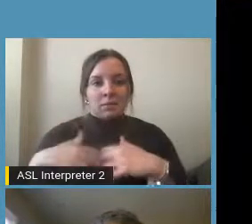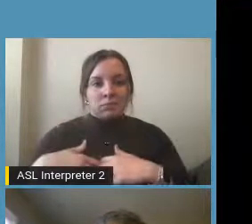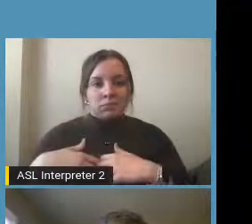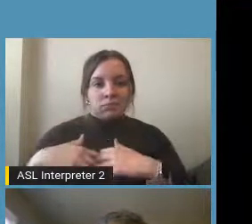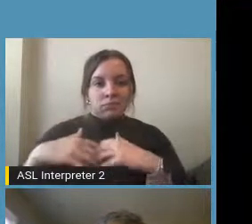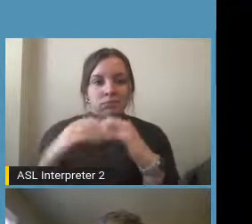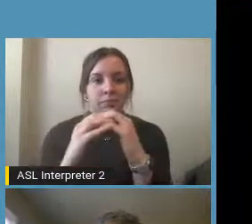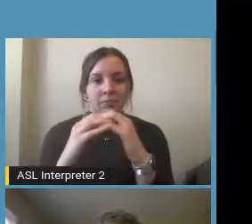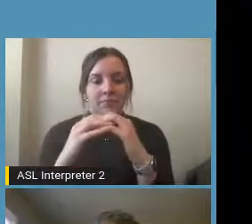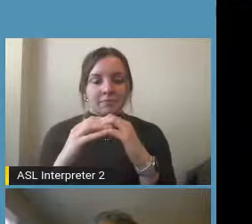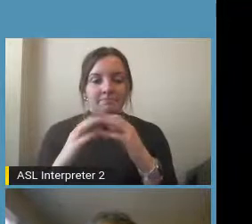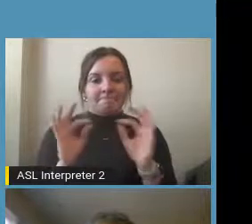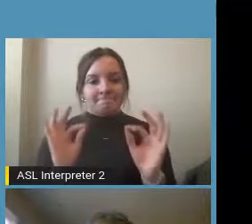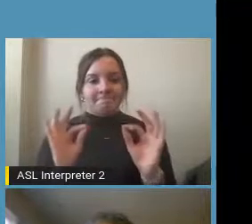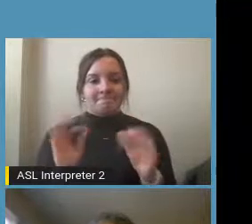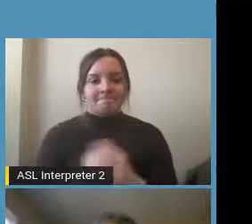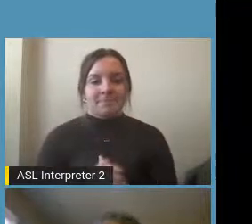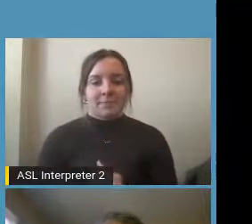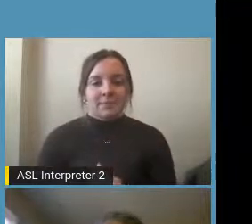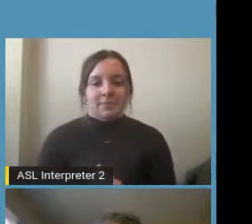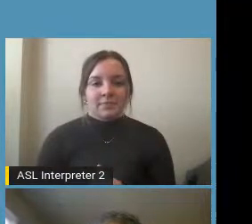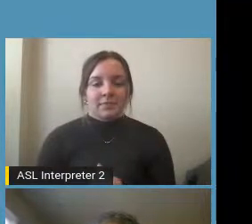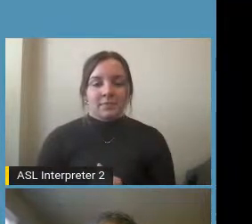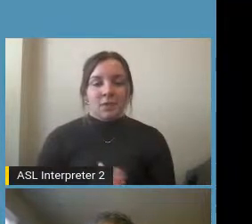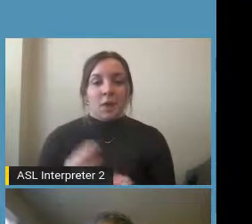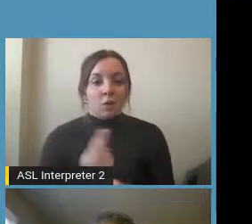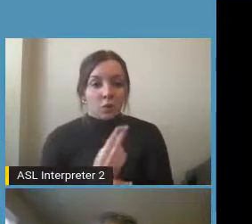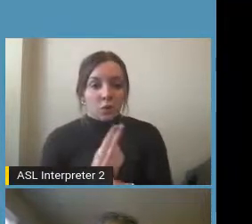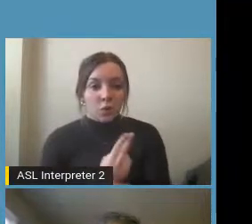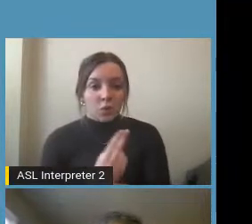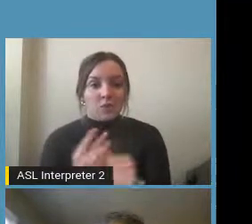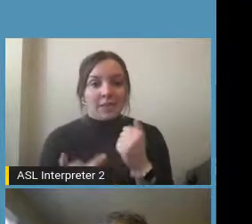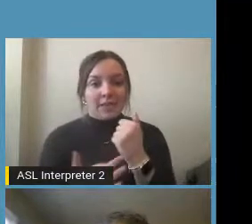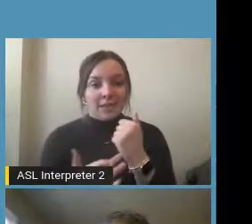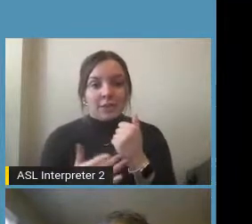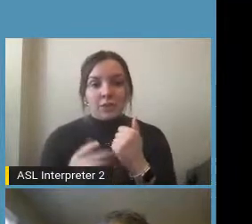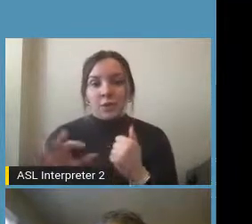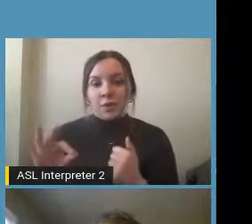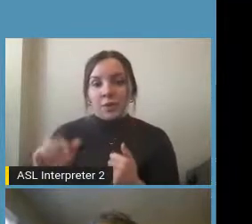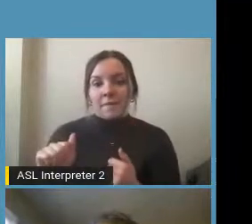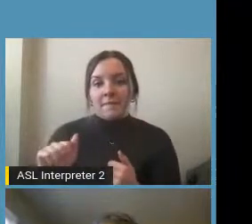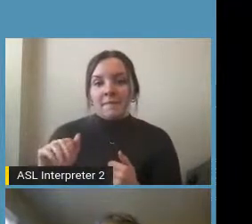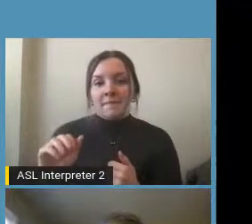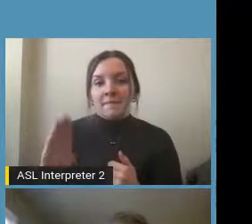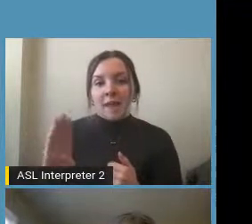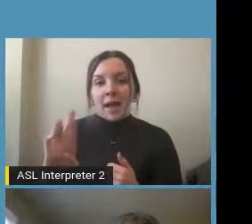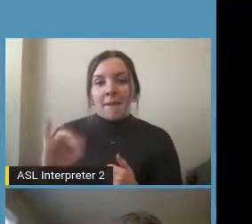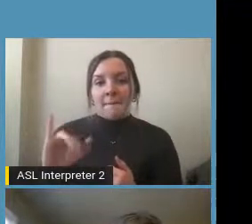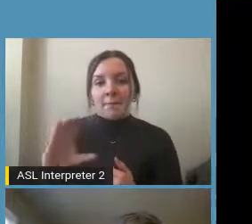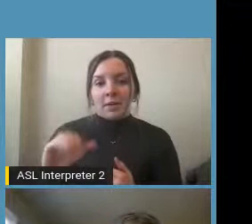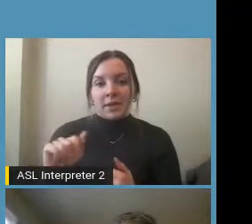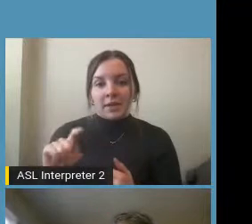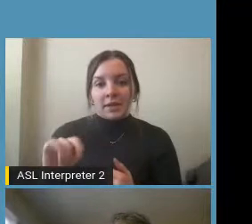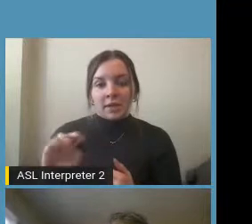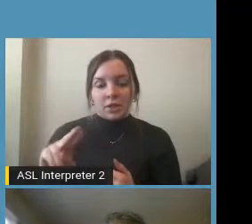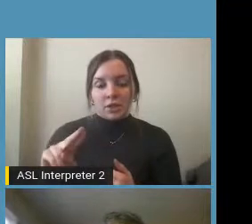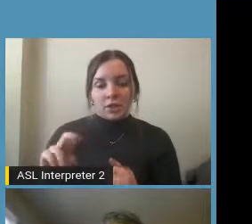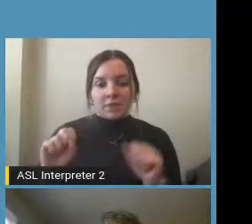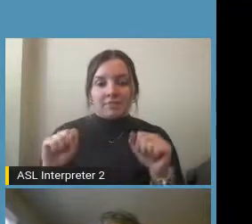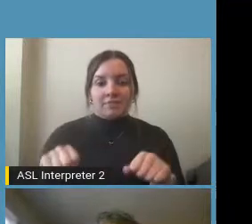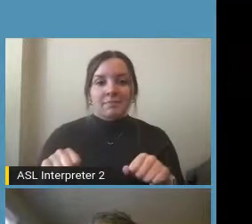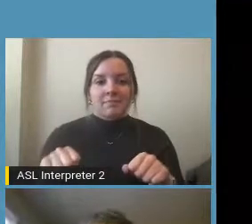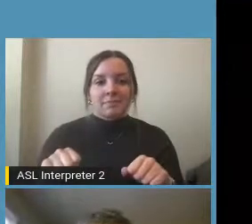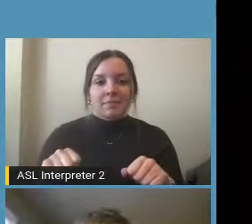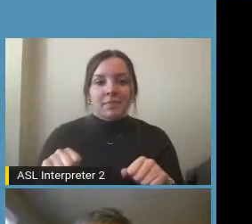originally. With the help of digital fabrication, scaled and life-size reproductions of the restored condition can be realized. Due